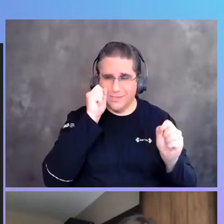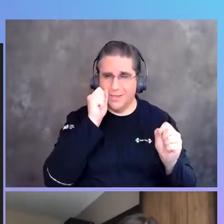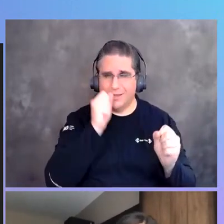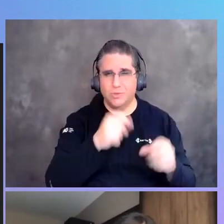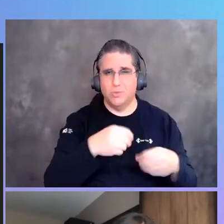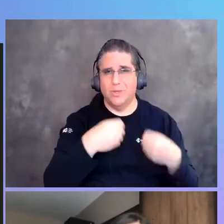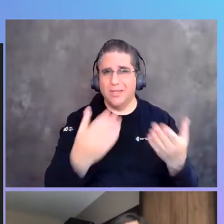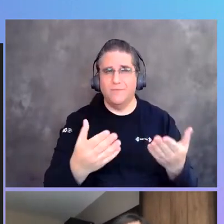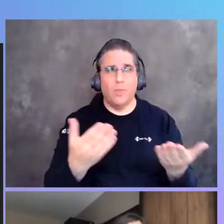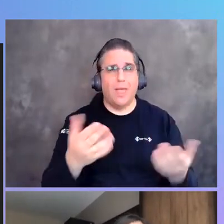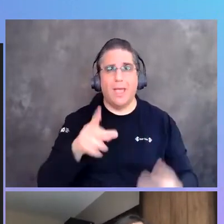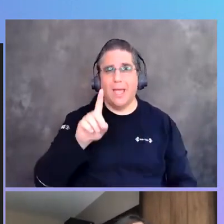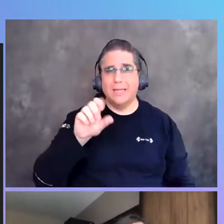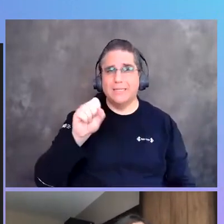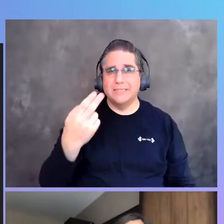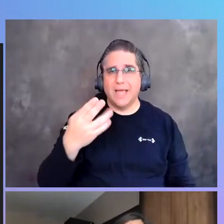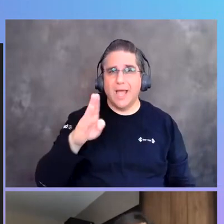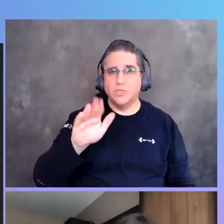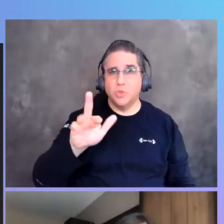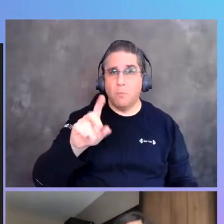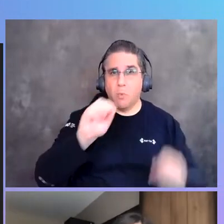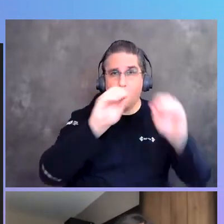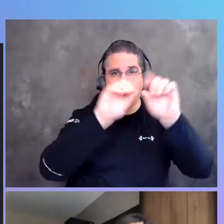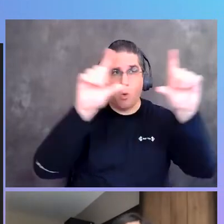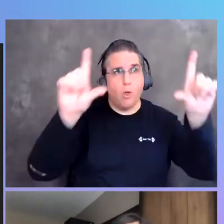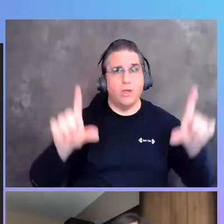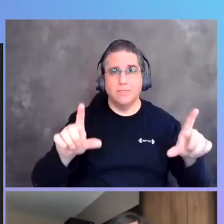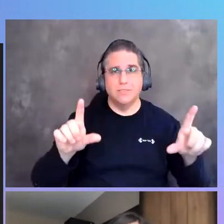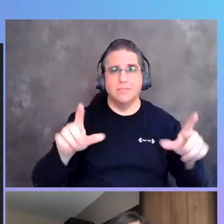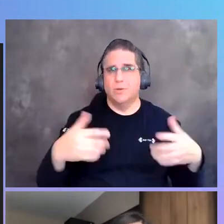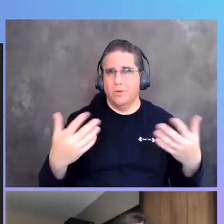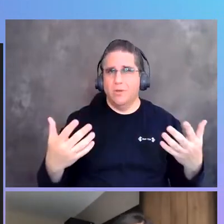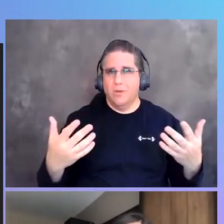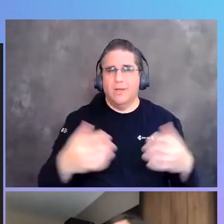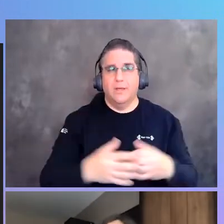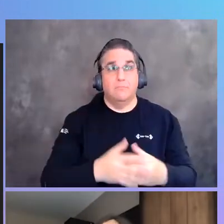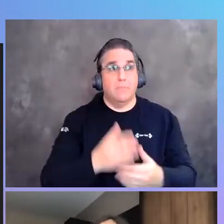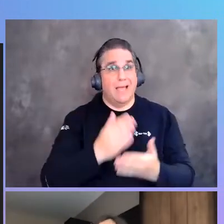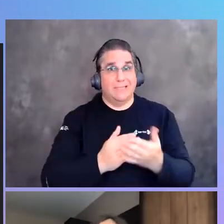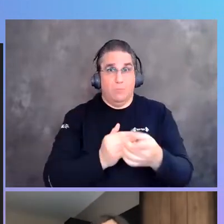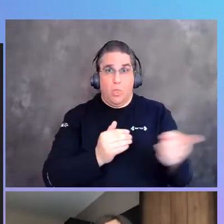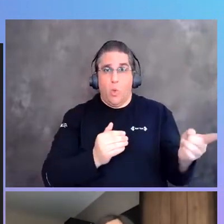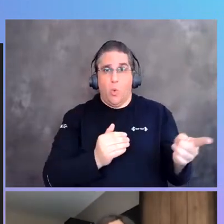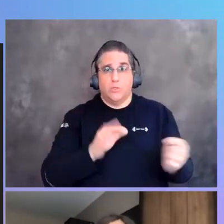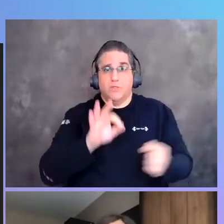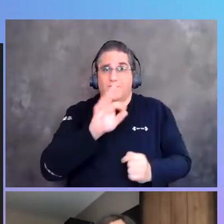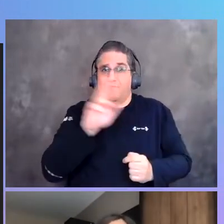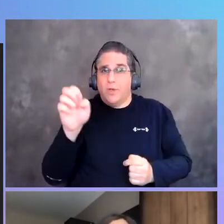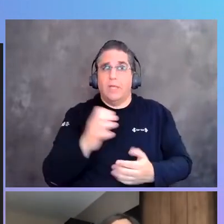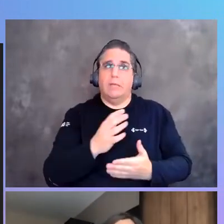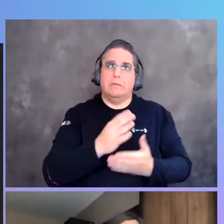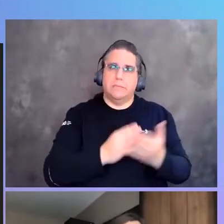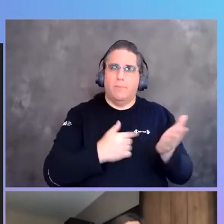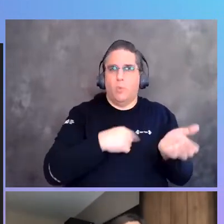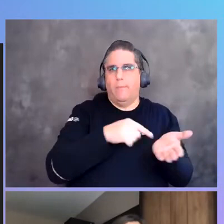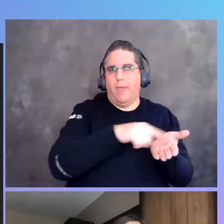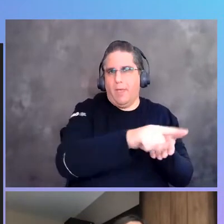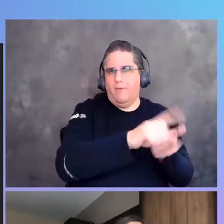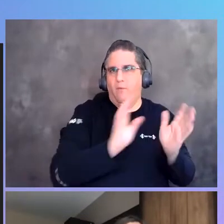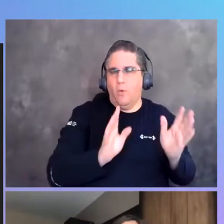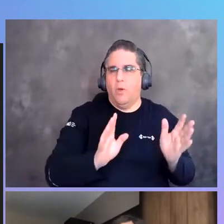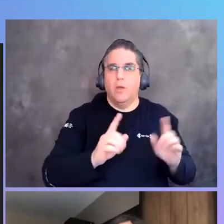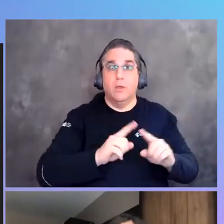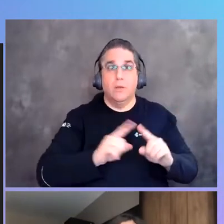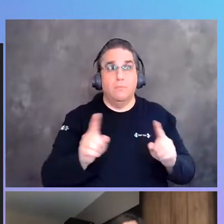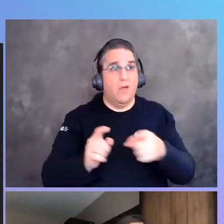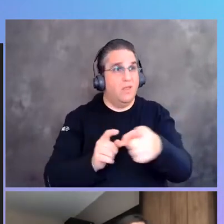like dashboards, or and some of these are available for free, some of them are paid services, but they can help